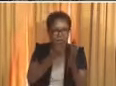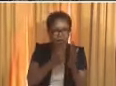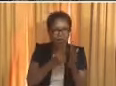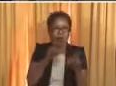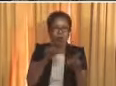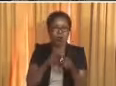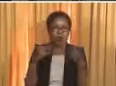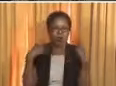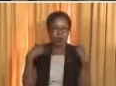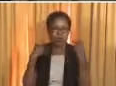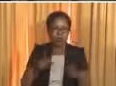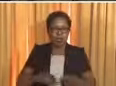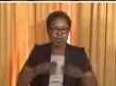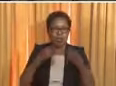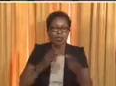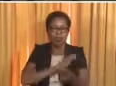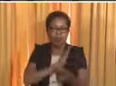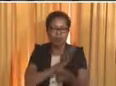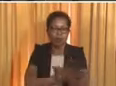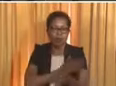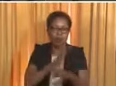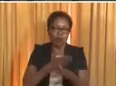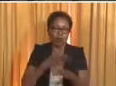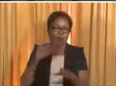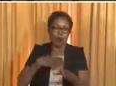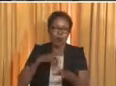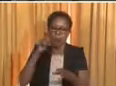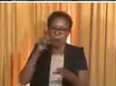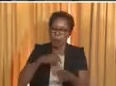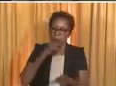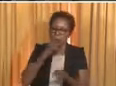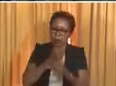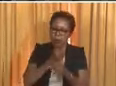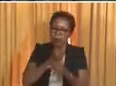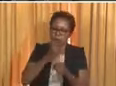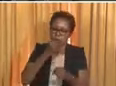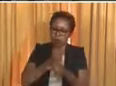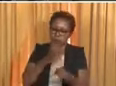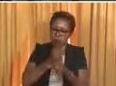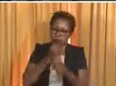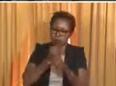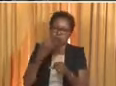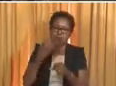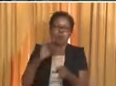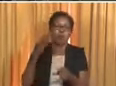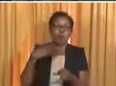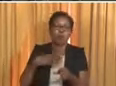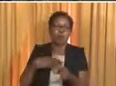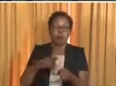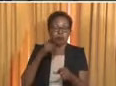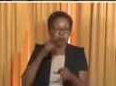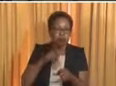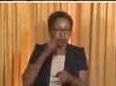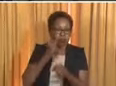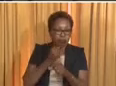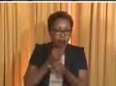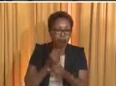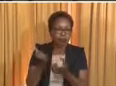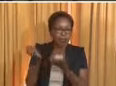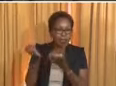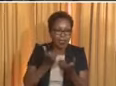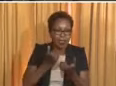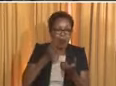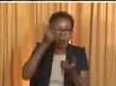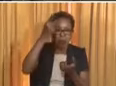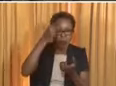power from the people and must perform their functions in accordance with the Constitution. If those functions require measures or policy actions